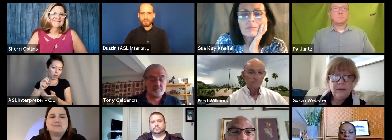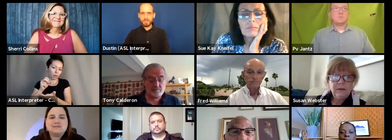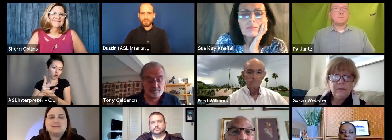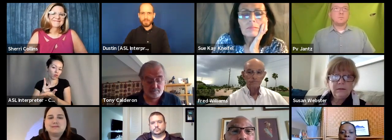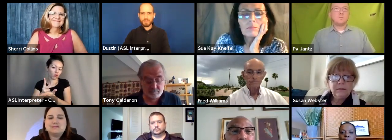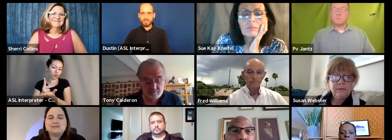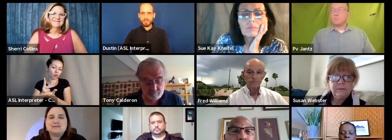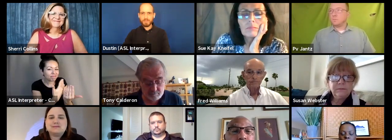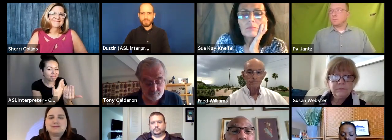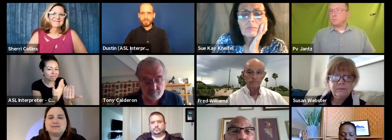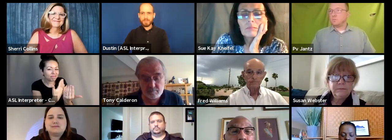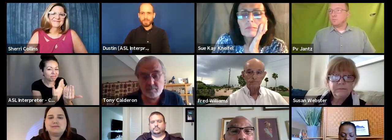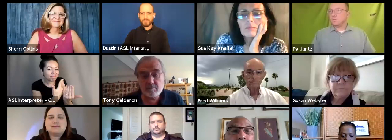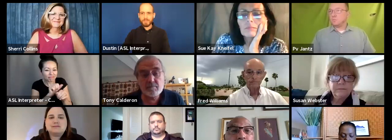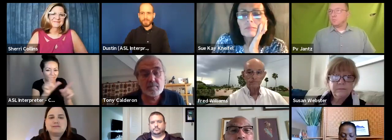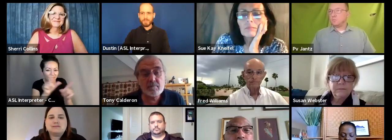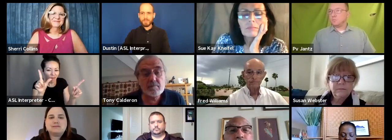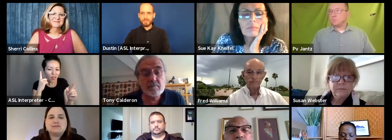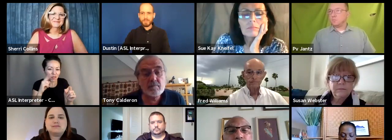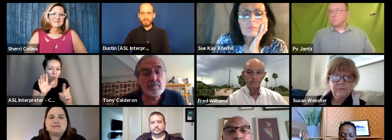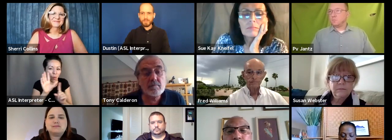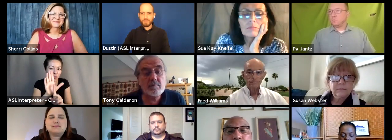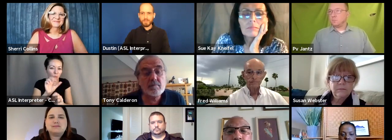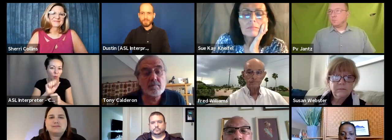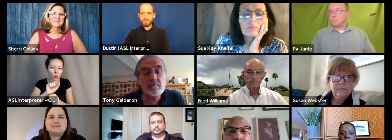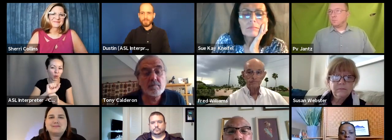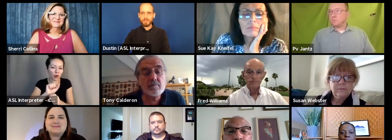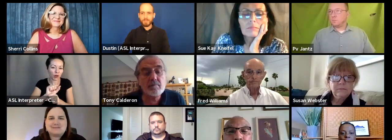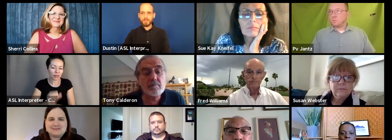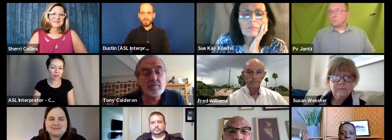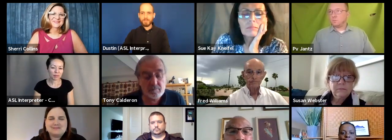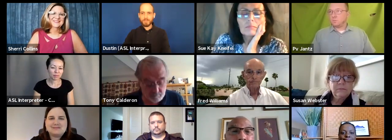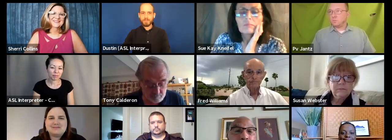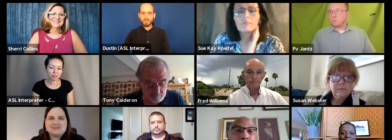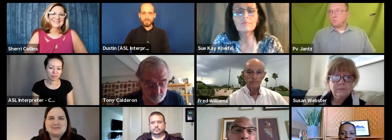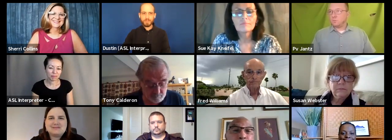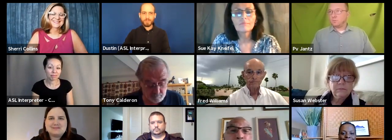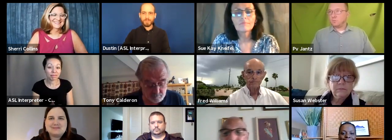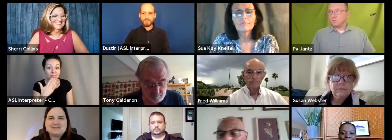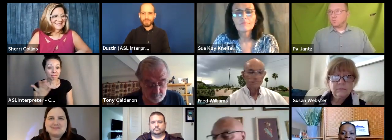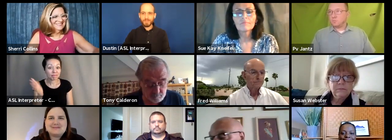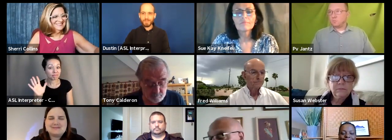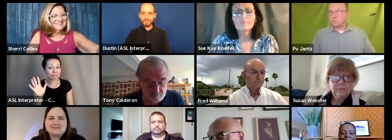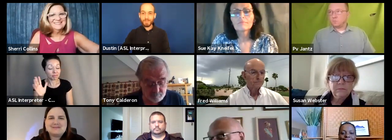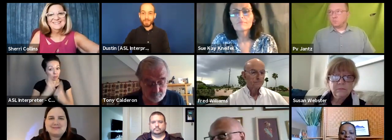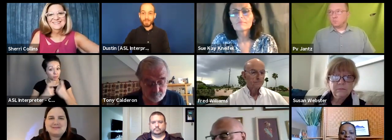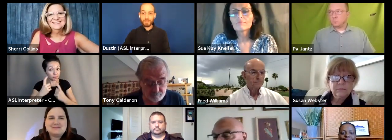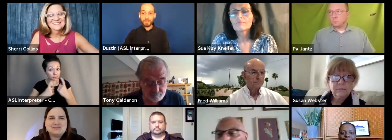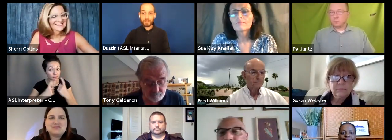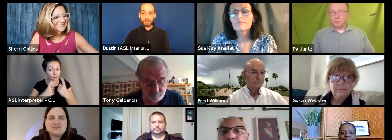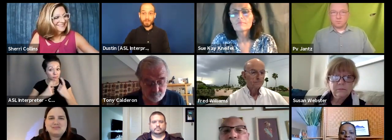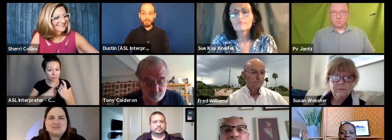thank everybody for all of the work that they do. Thank you. Any questions?